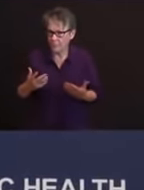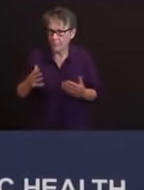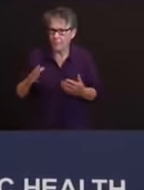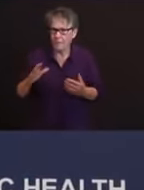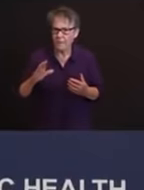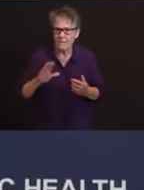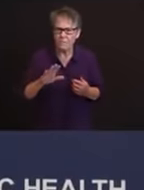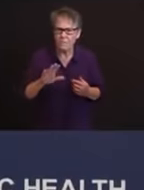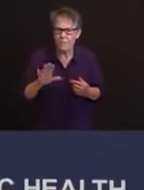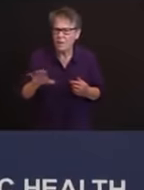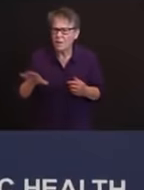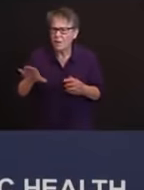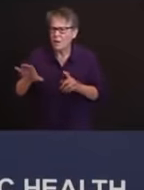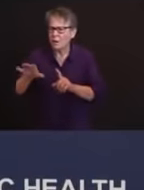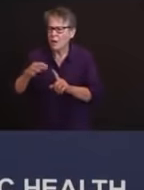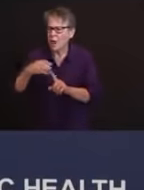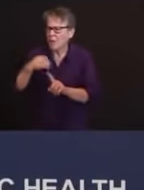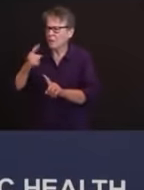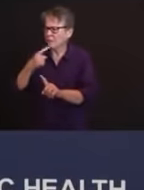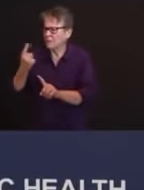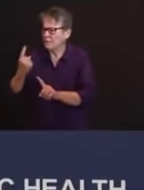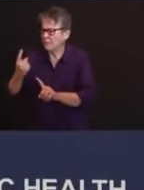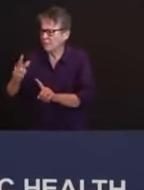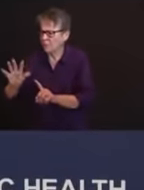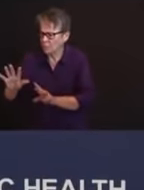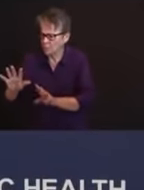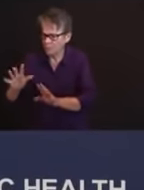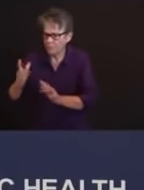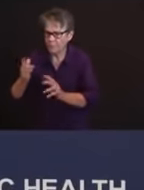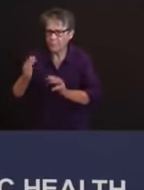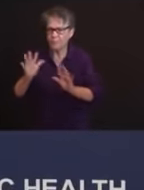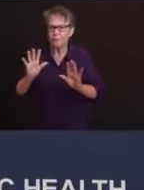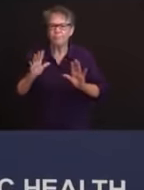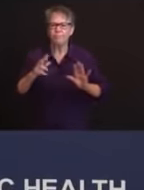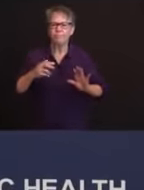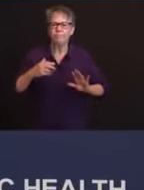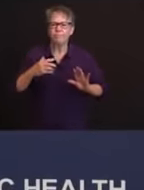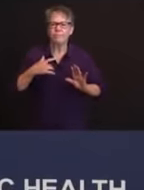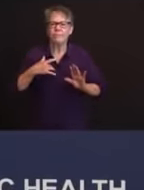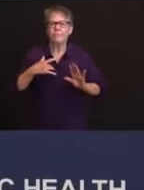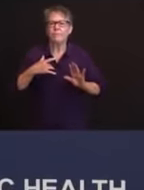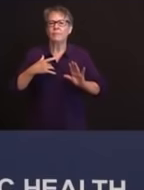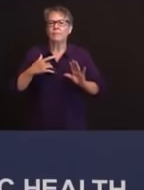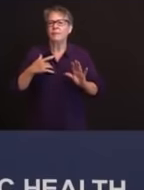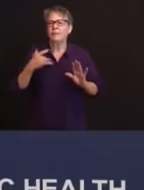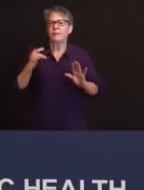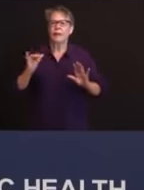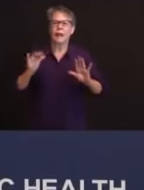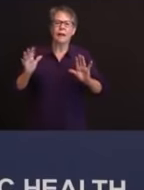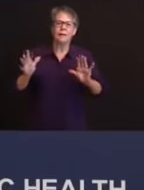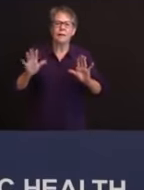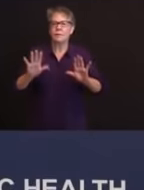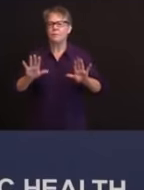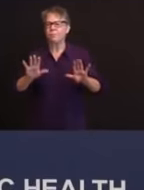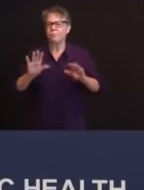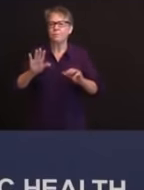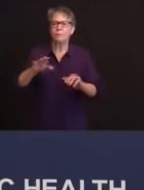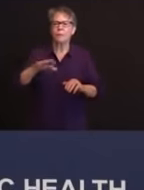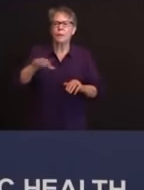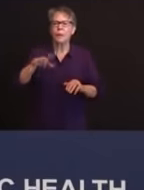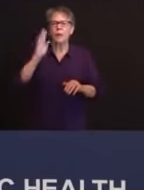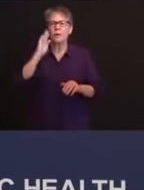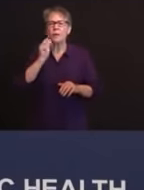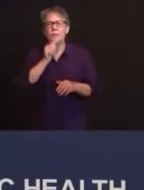dispute. But based on the vibrations from the folks that we trust, the private sector players,